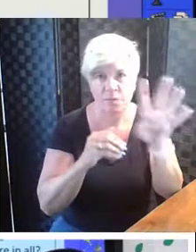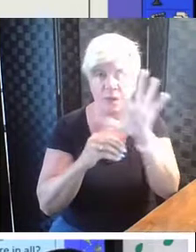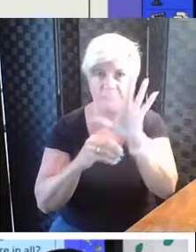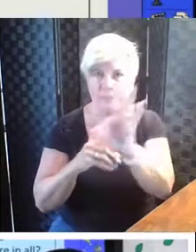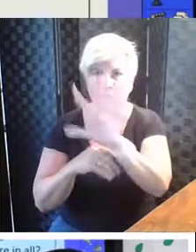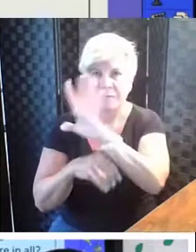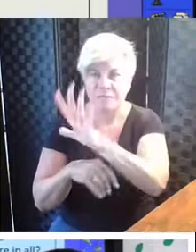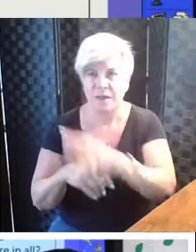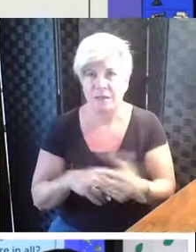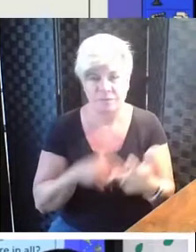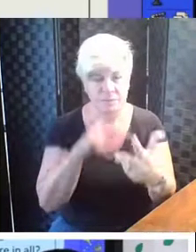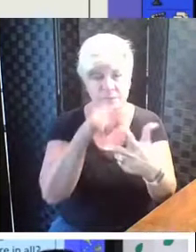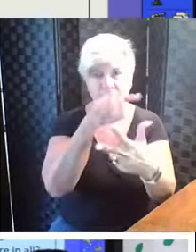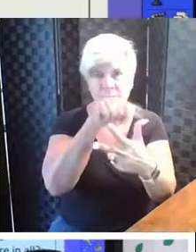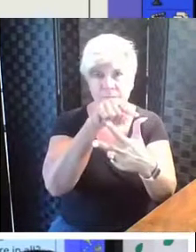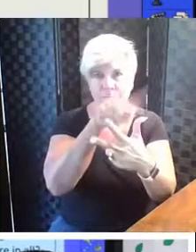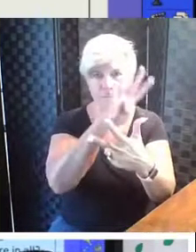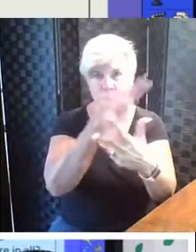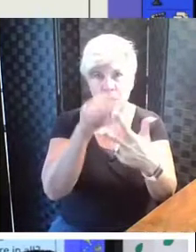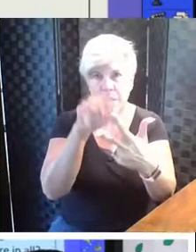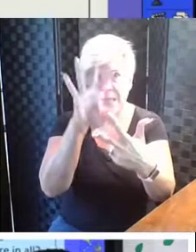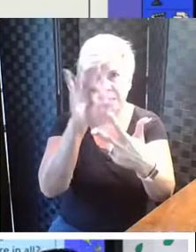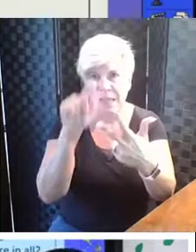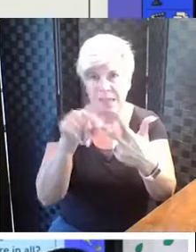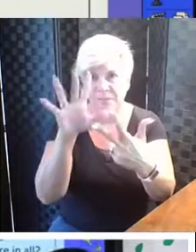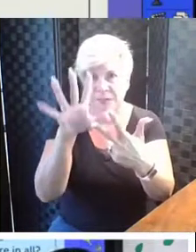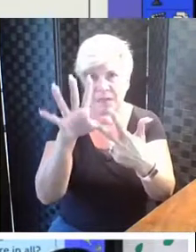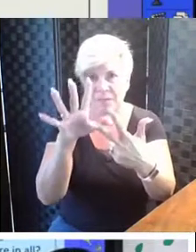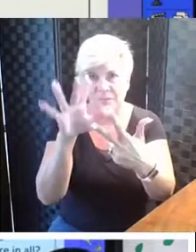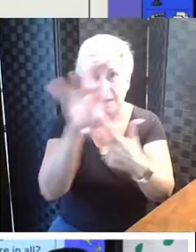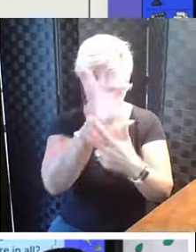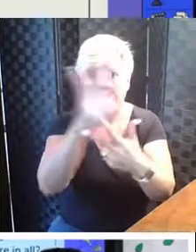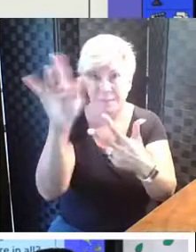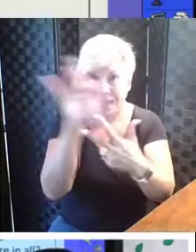part. And we are missing